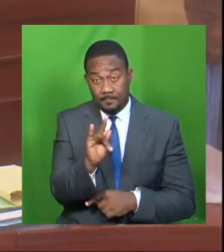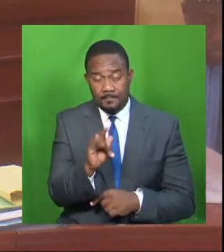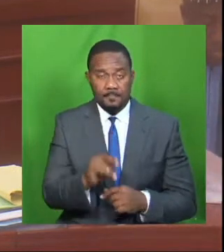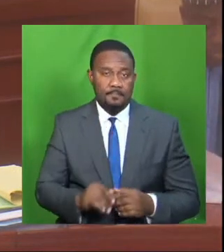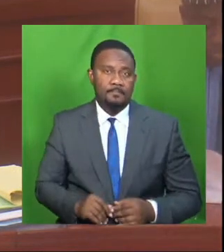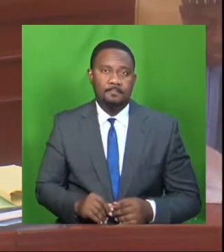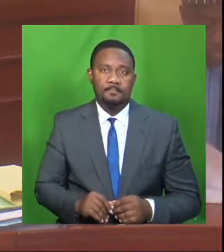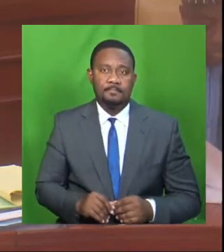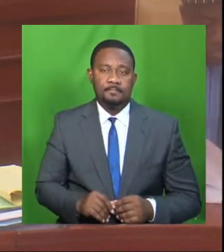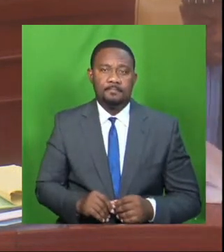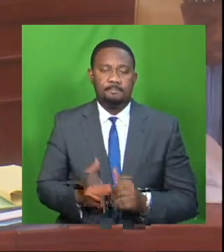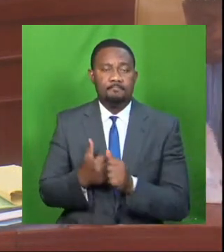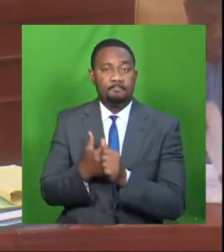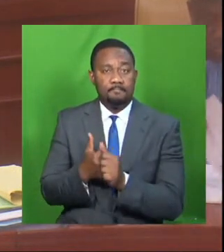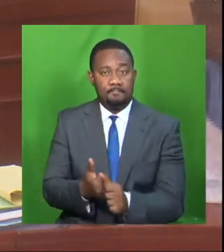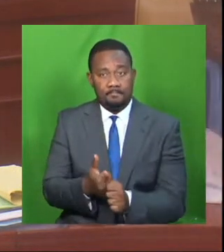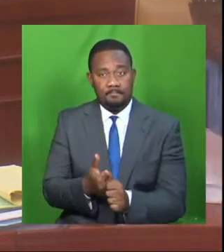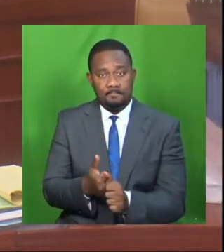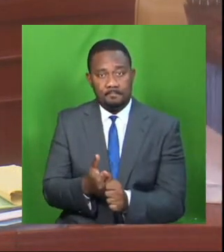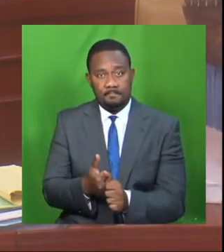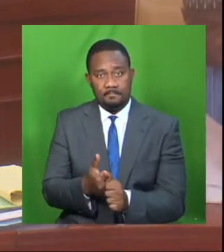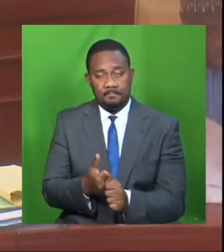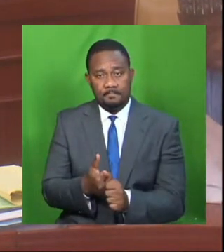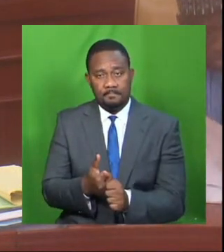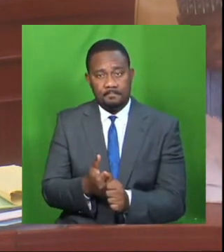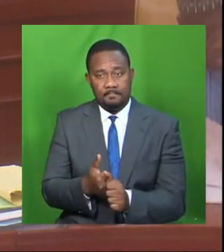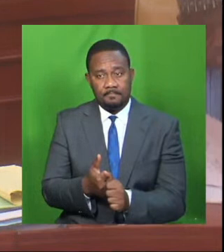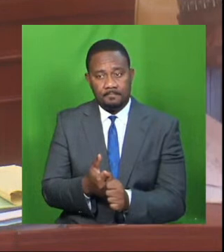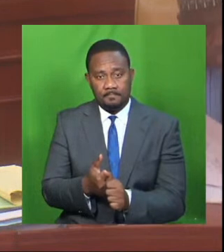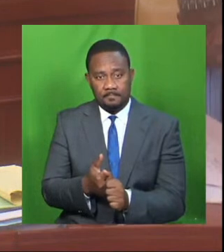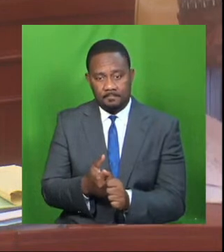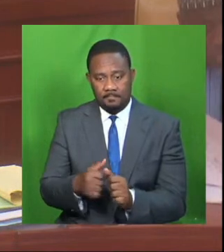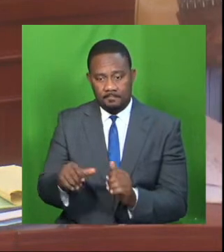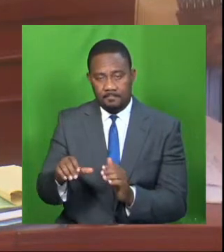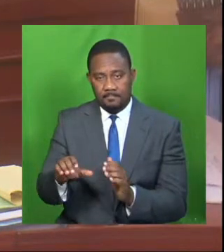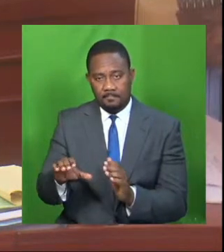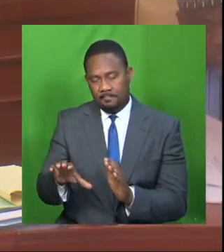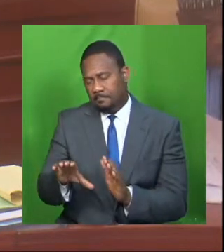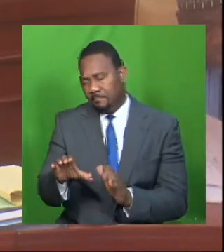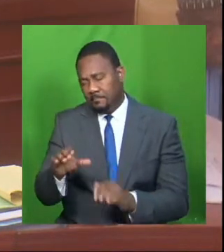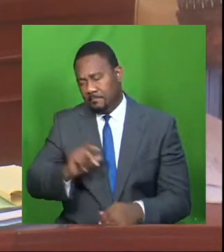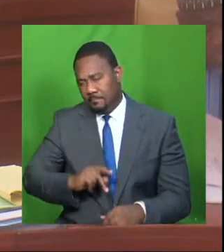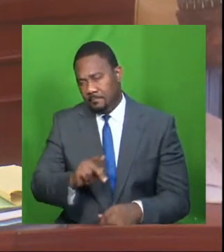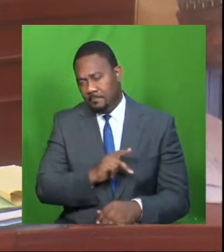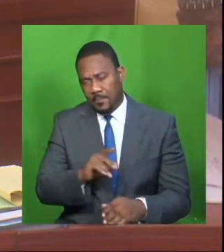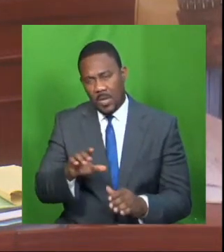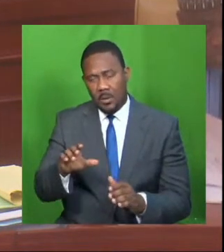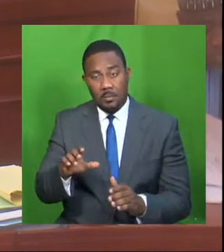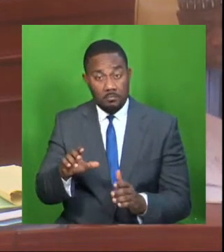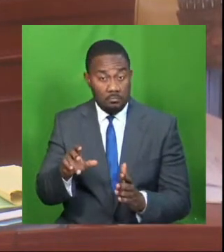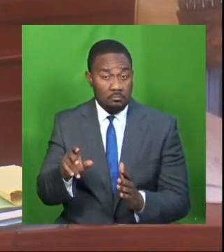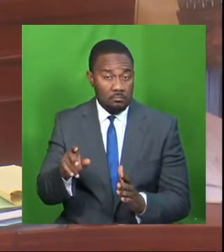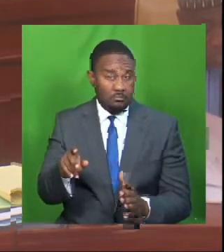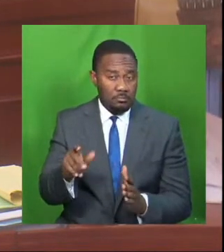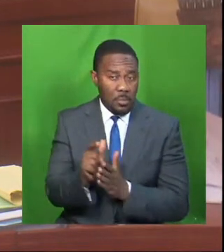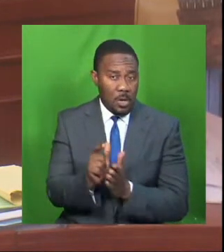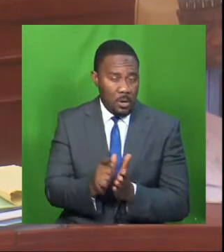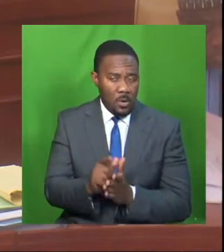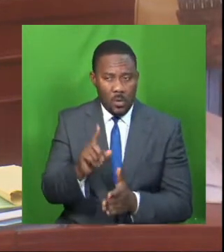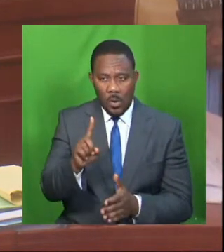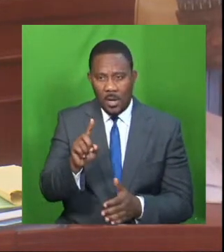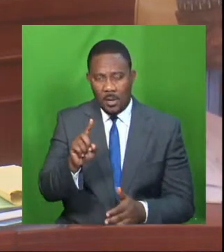board, corporations, and other statutory institutions. The audit was to evaluate the